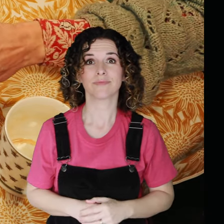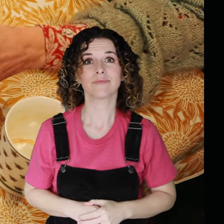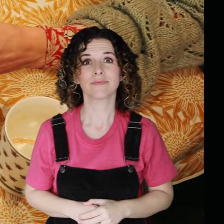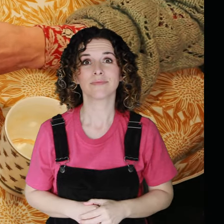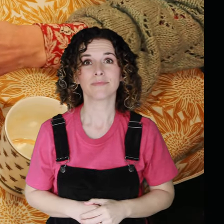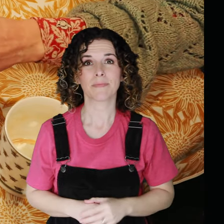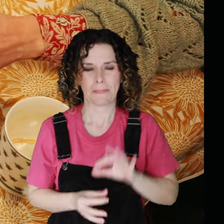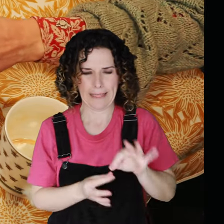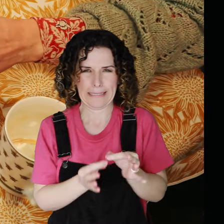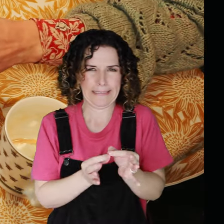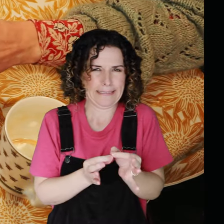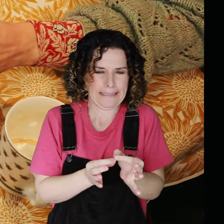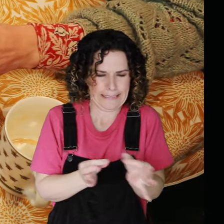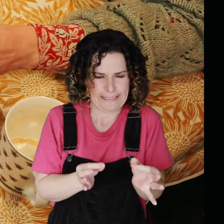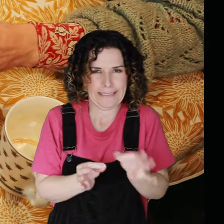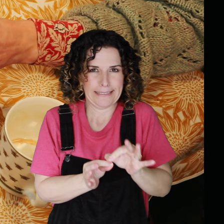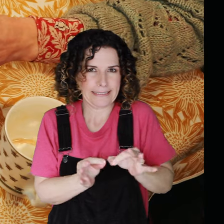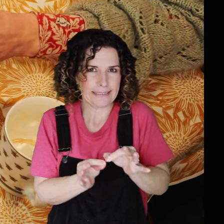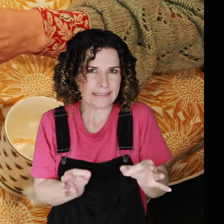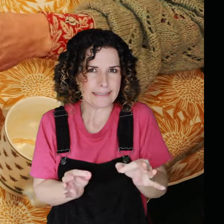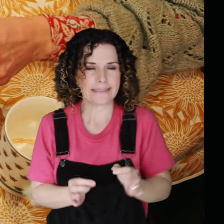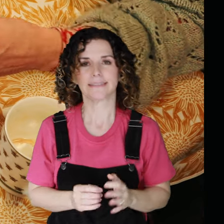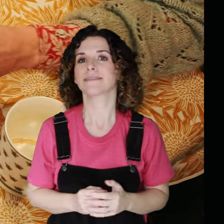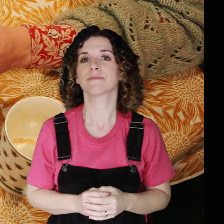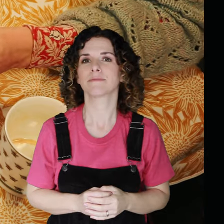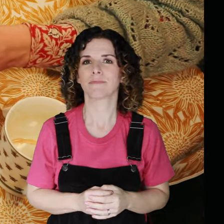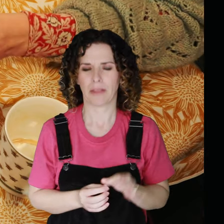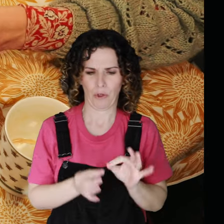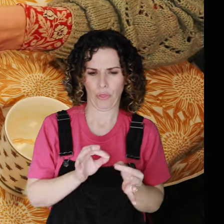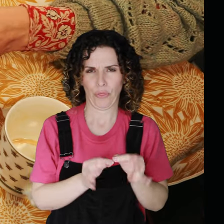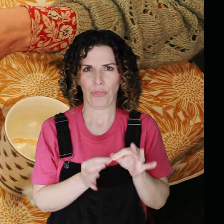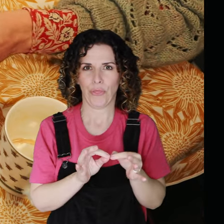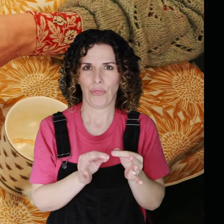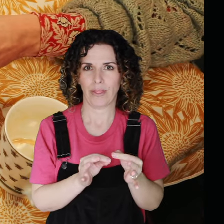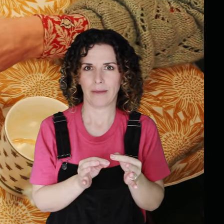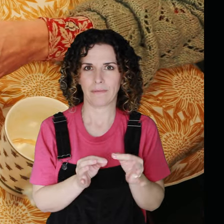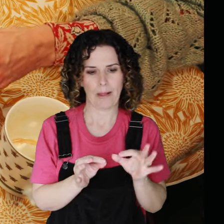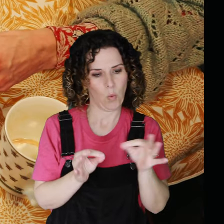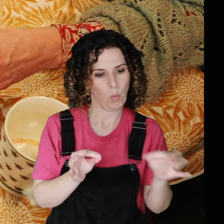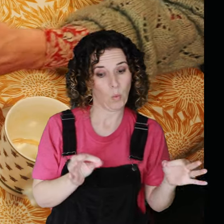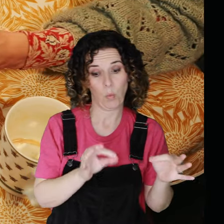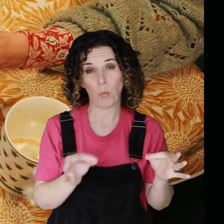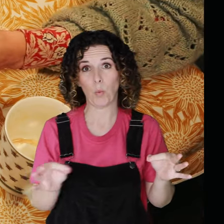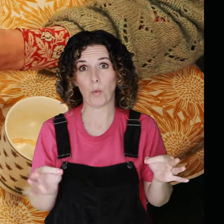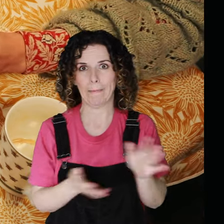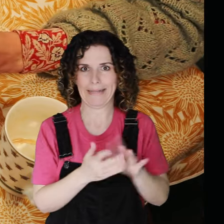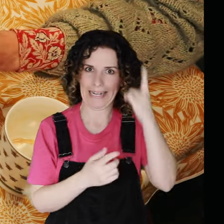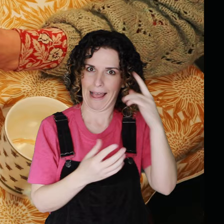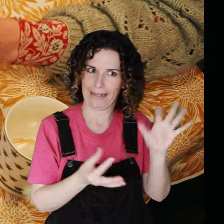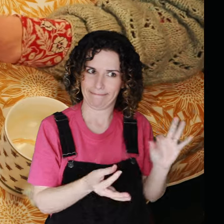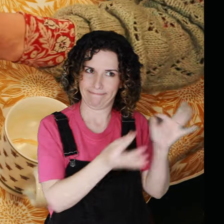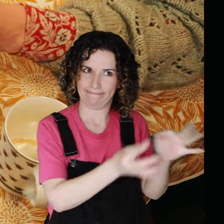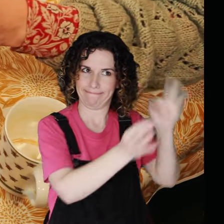That's it. Nice and tight. I'll tie a little note. It's a bit fiddly. Leave a little bit of excess. You can tie it to a branch.